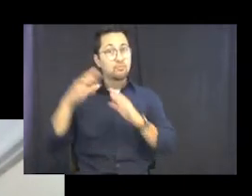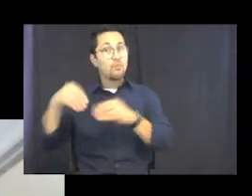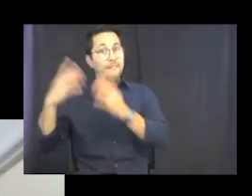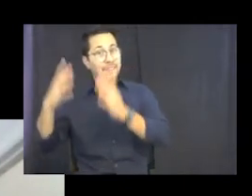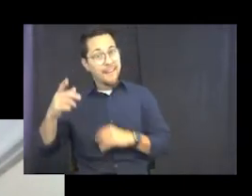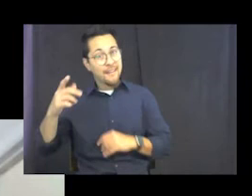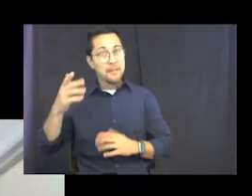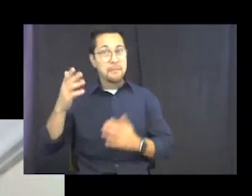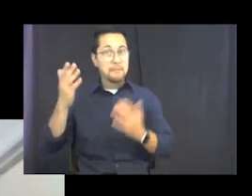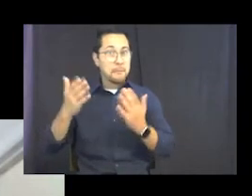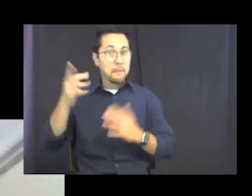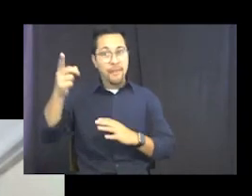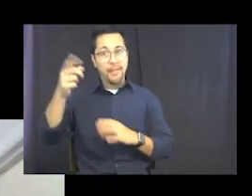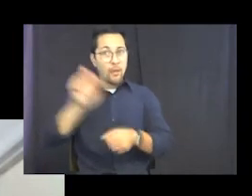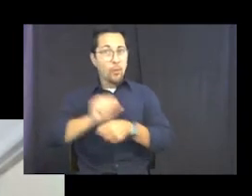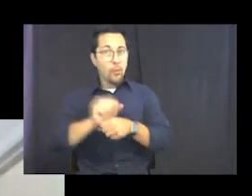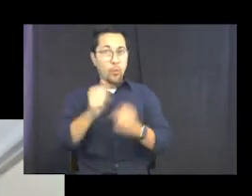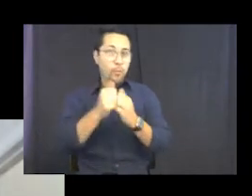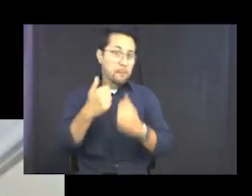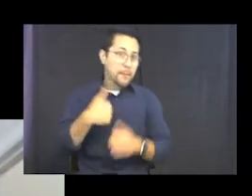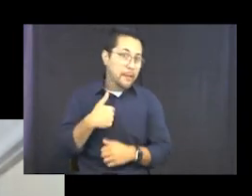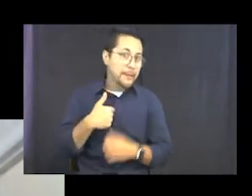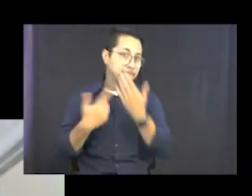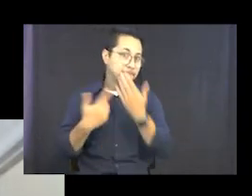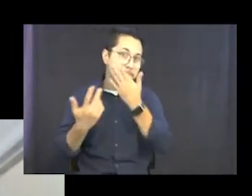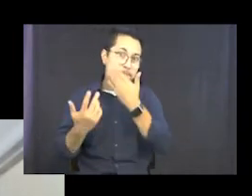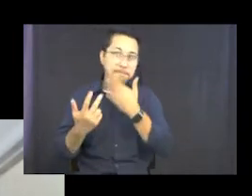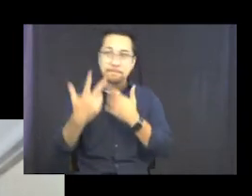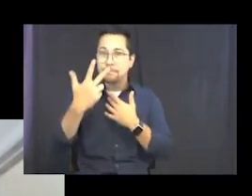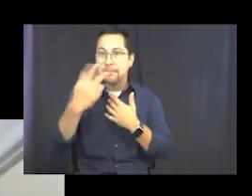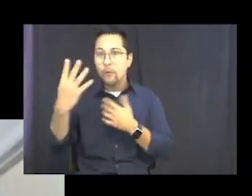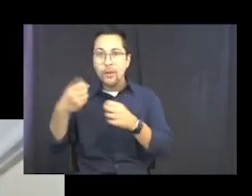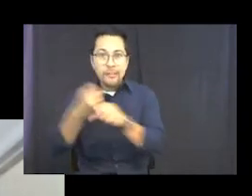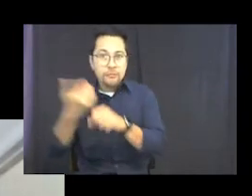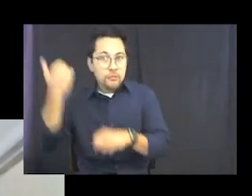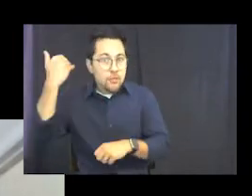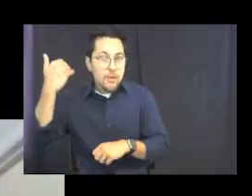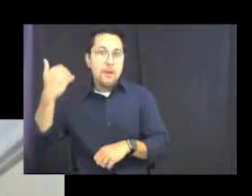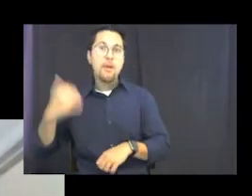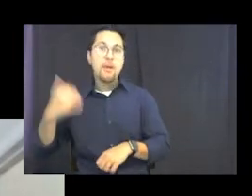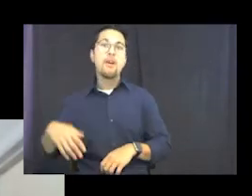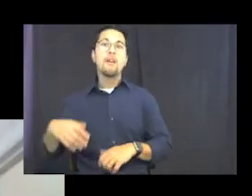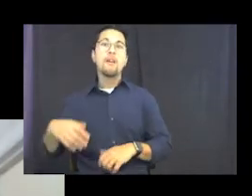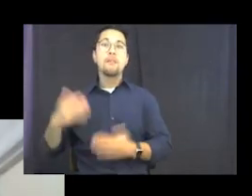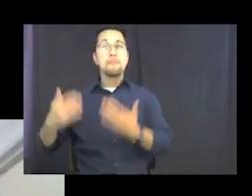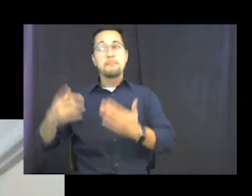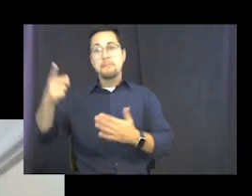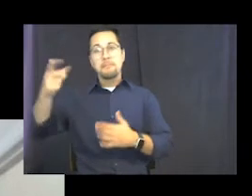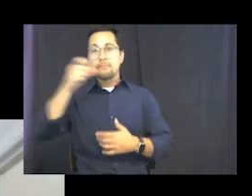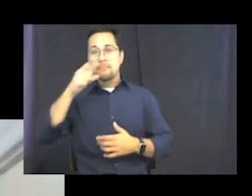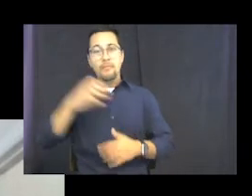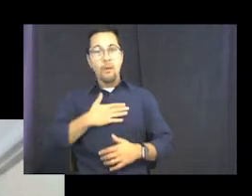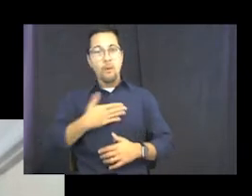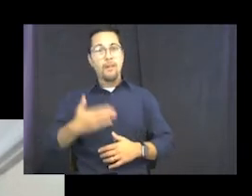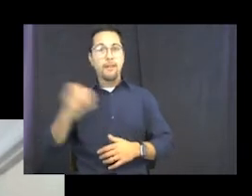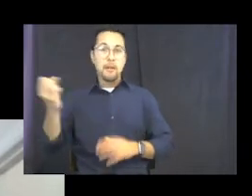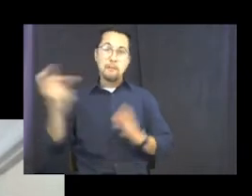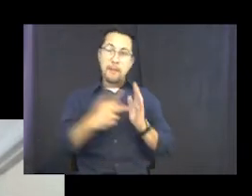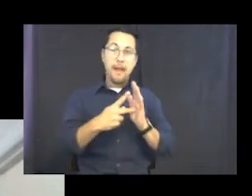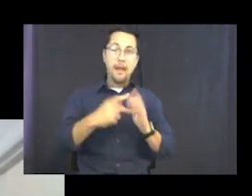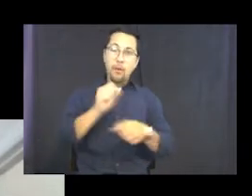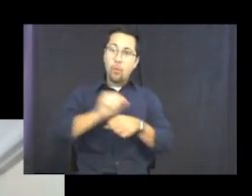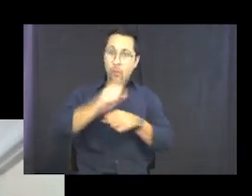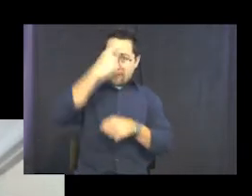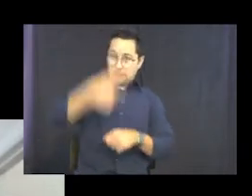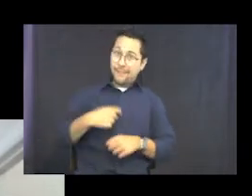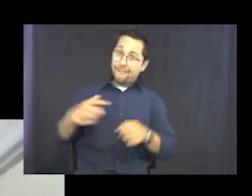that might have been a provider, you know, 3 or 4 years ago that maybe they're not willing to come back and work for me full time,